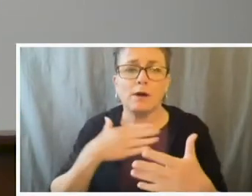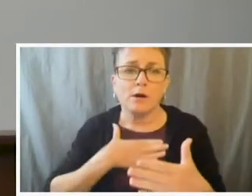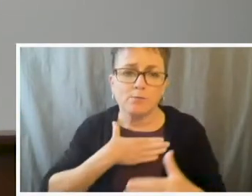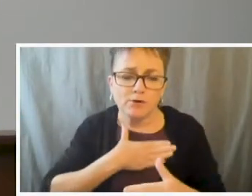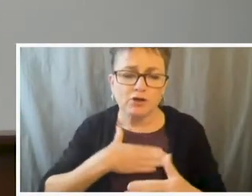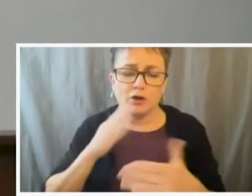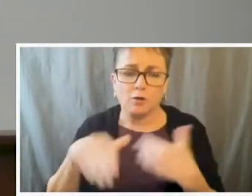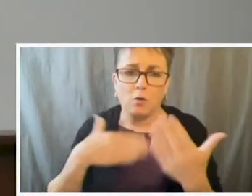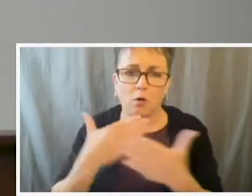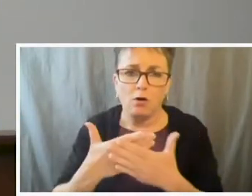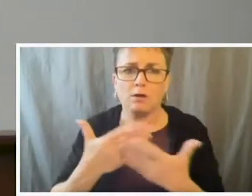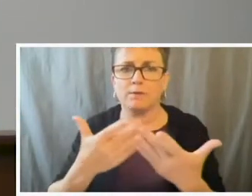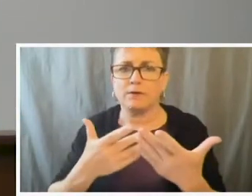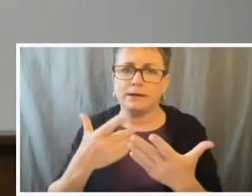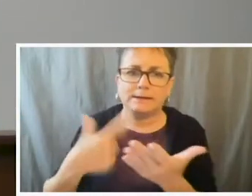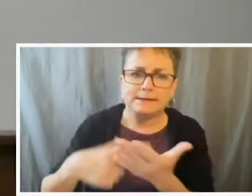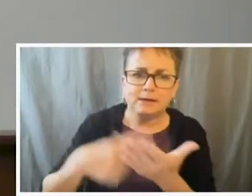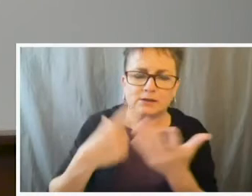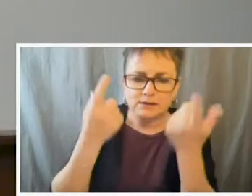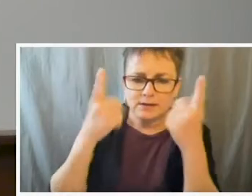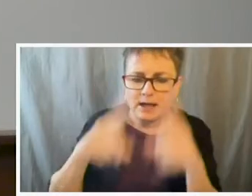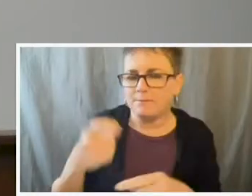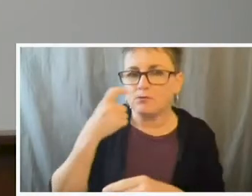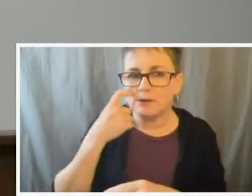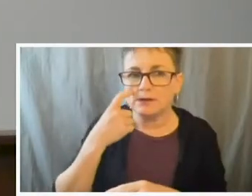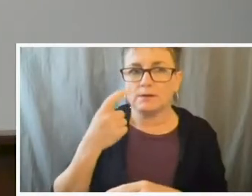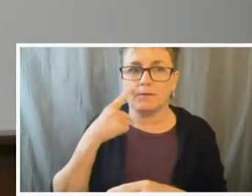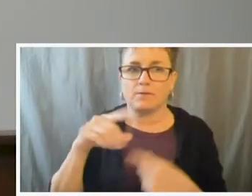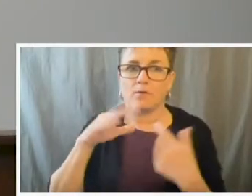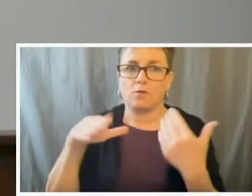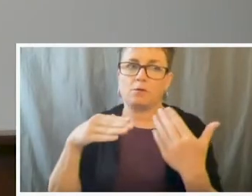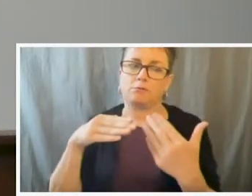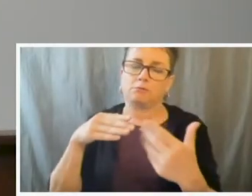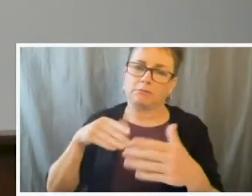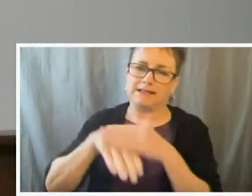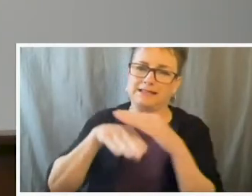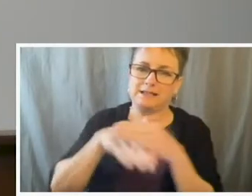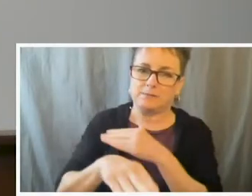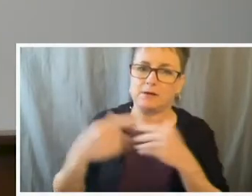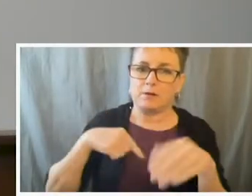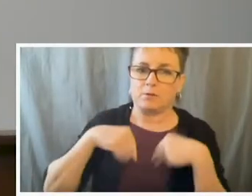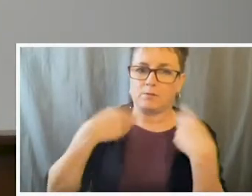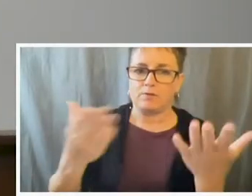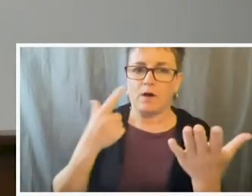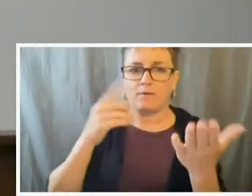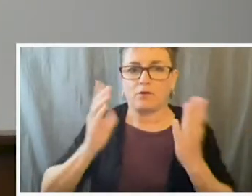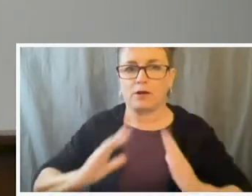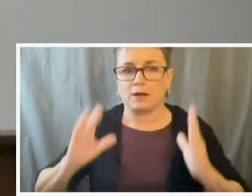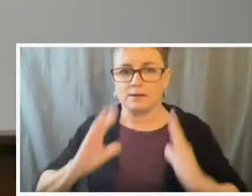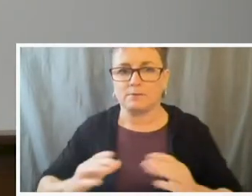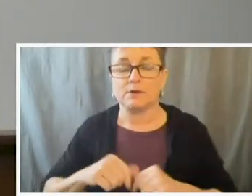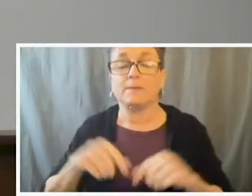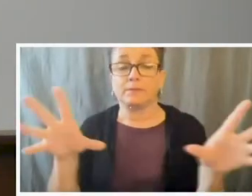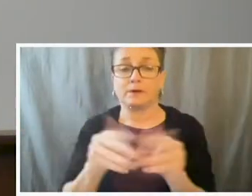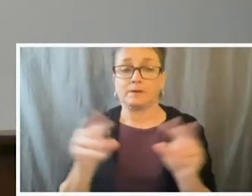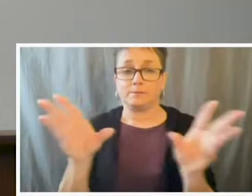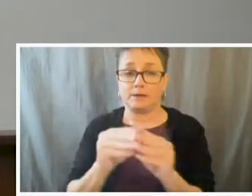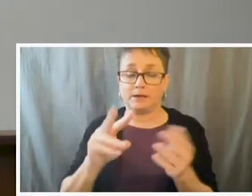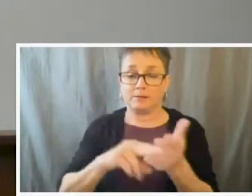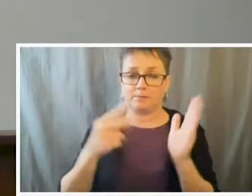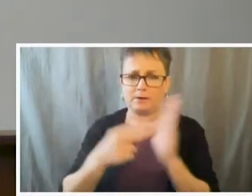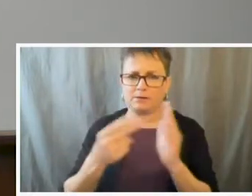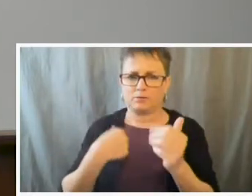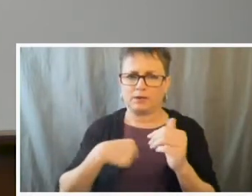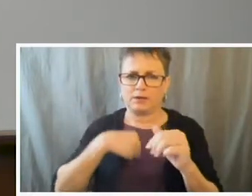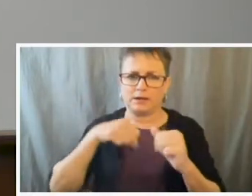Transit's accessible services and features we provide to our customers. This forum is an opportunity for us to begin a deeper and